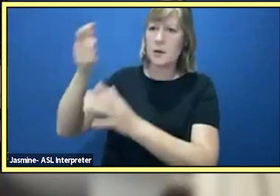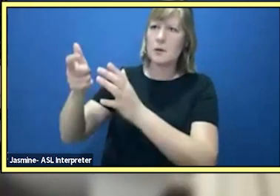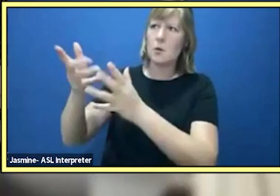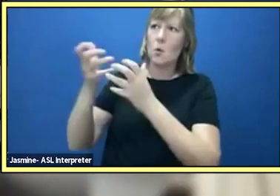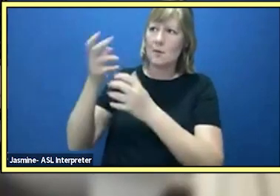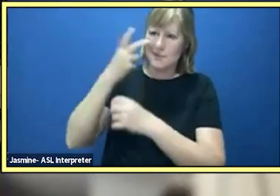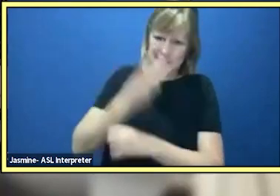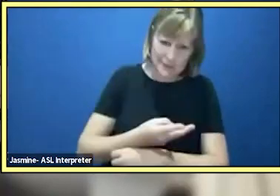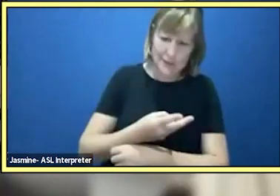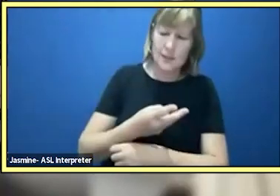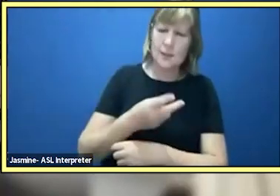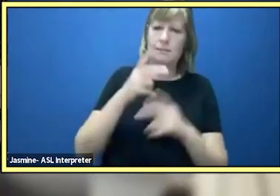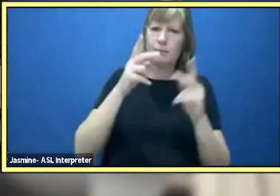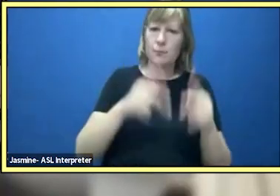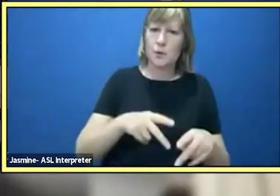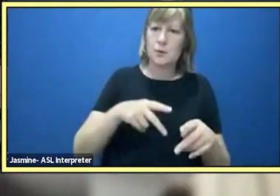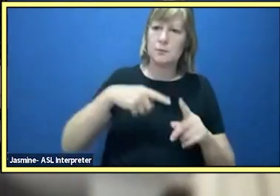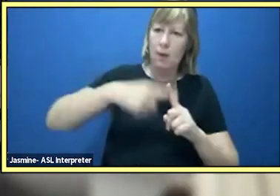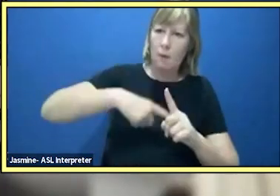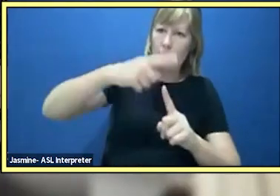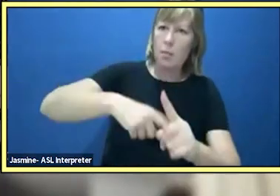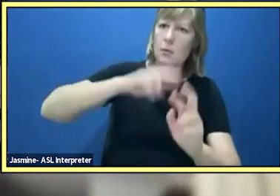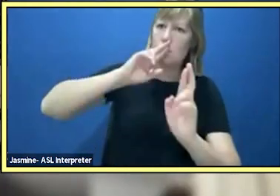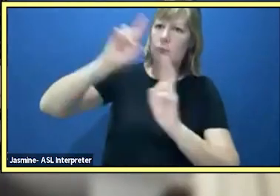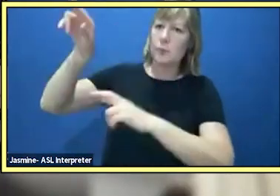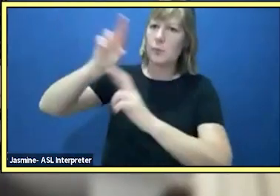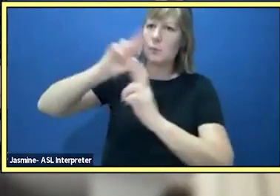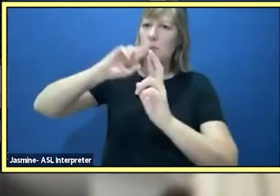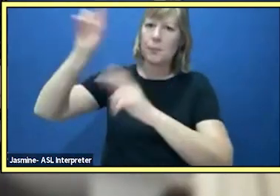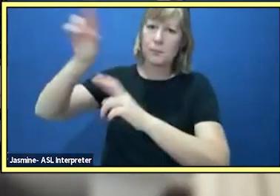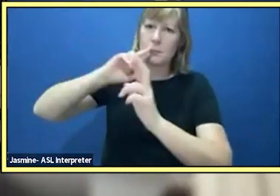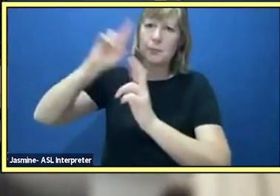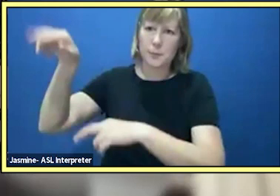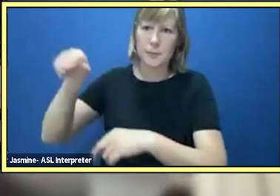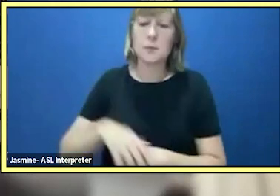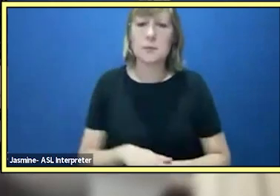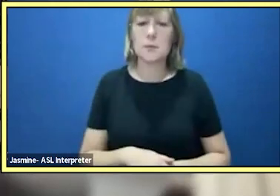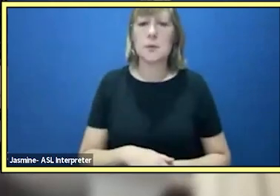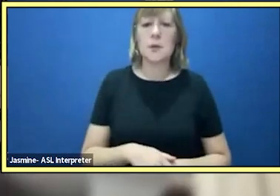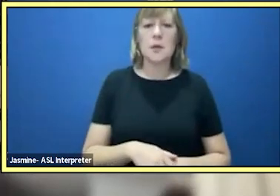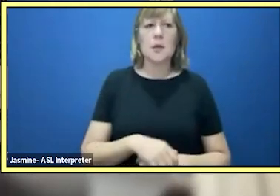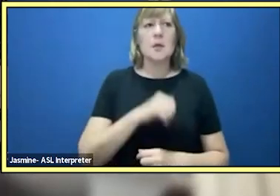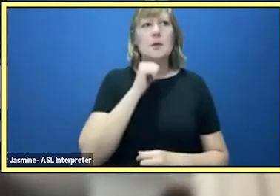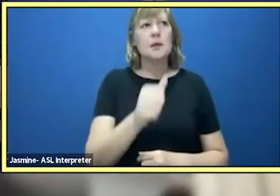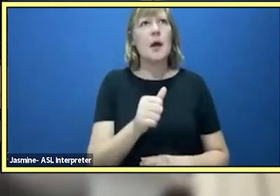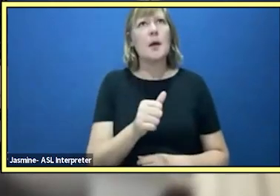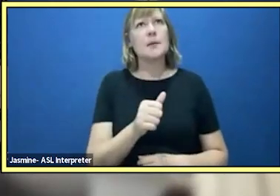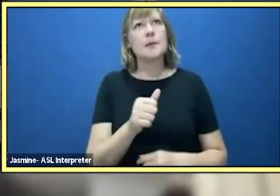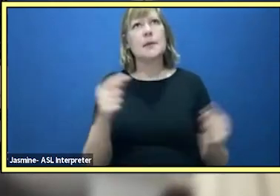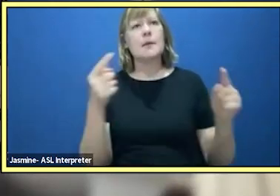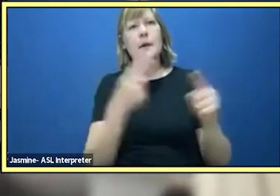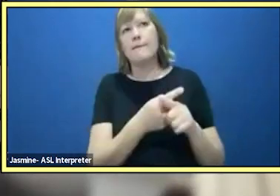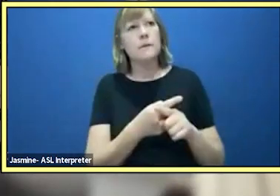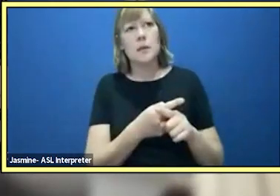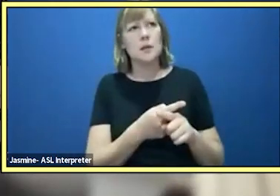conflict about a provider writing a plan, or a provider doing an assessment.